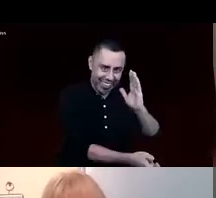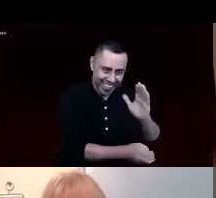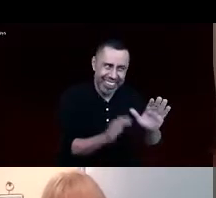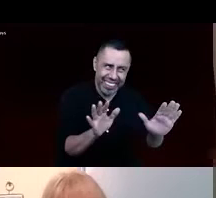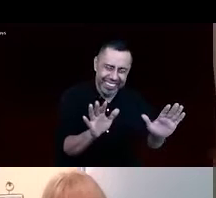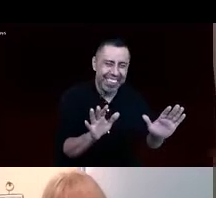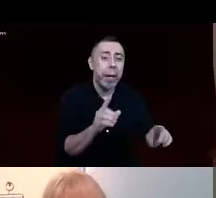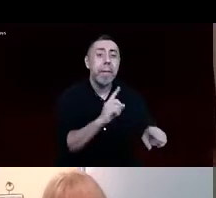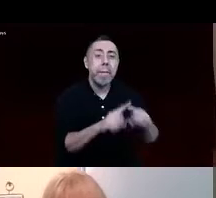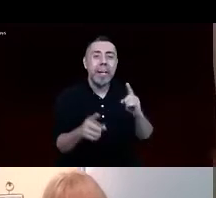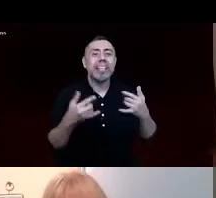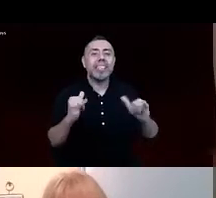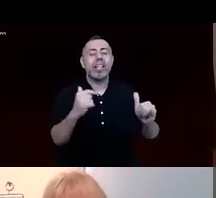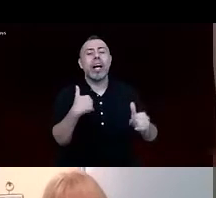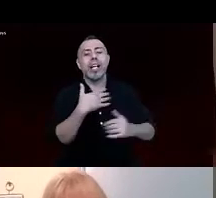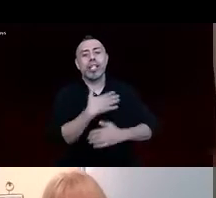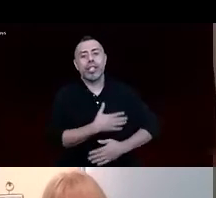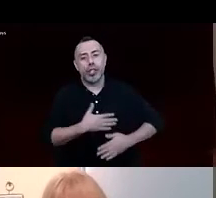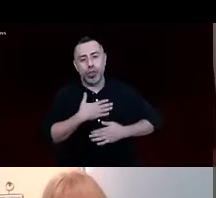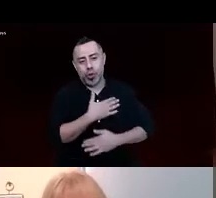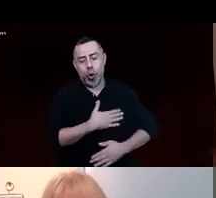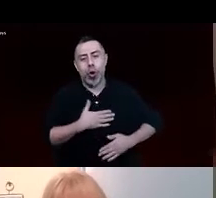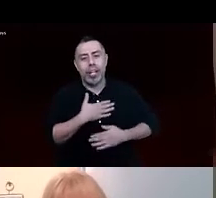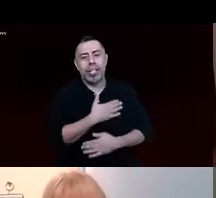but I enjoyed,